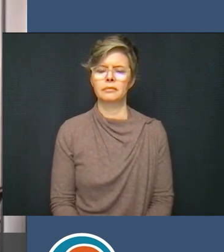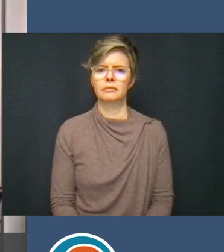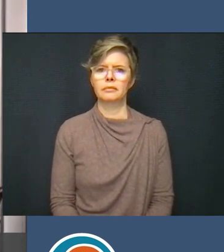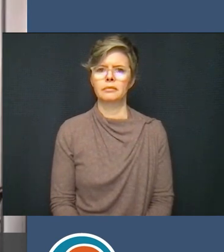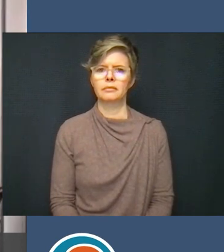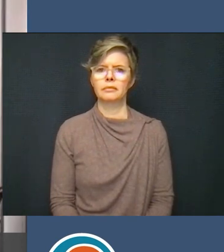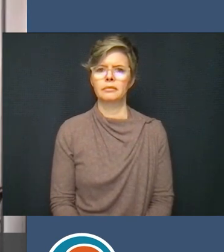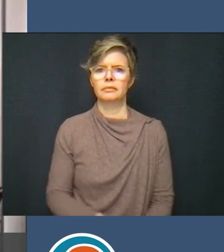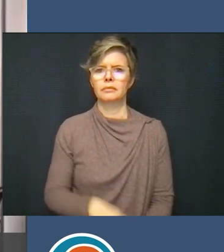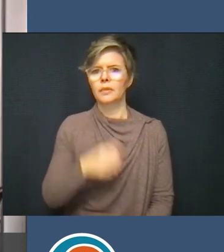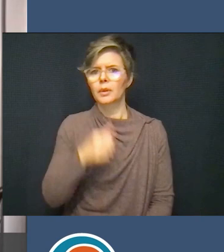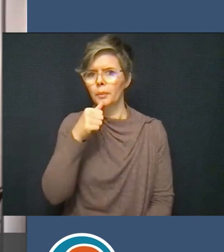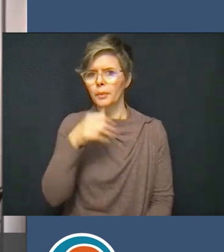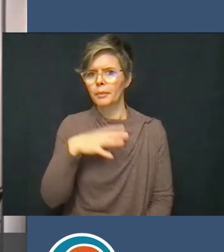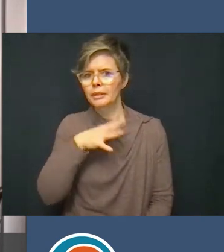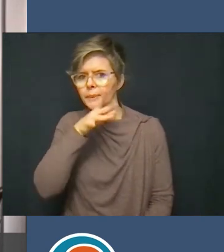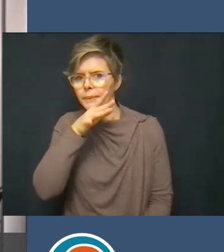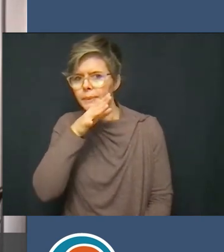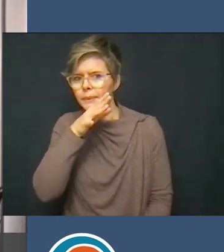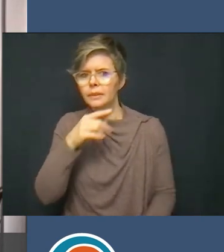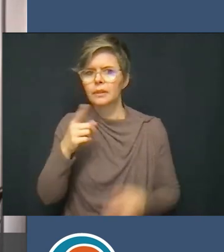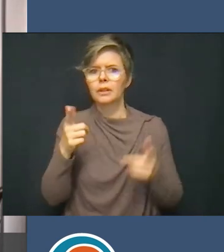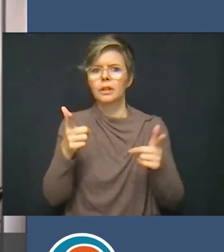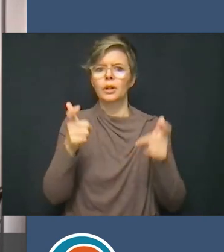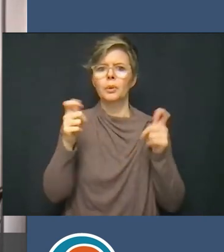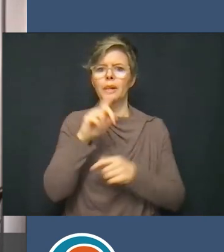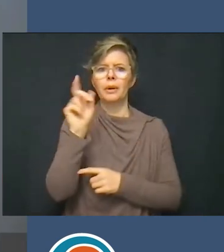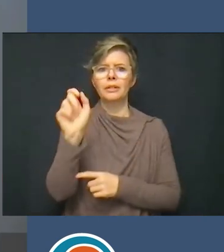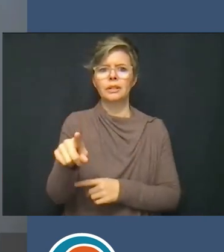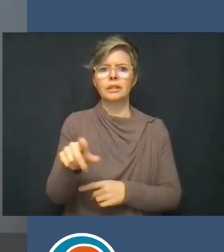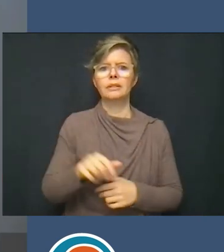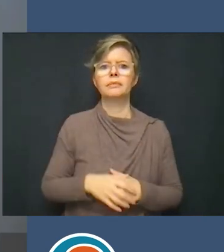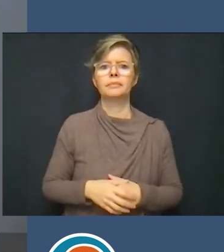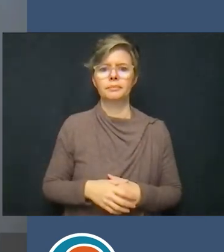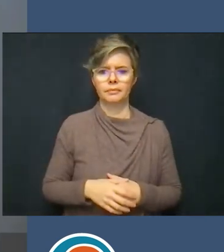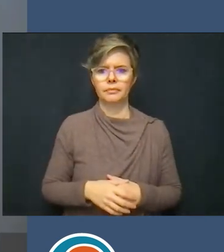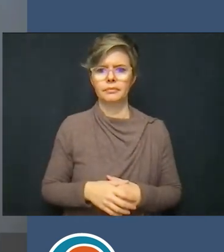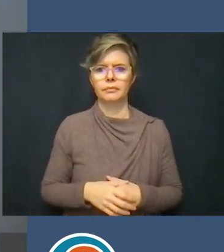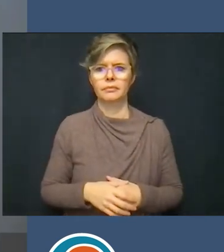Question? Okay, if parents are bilingual in English.